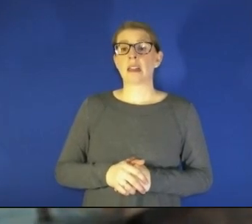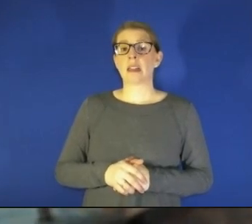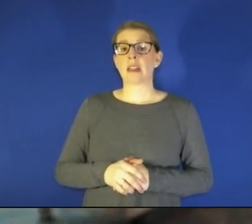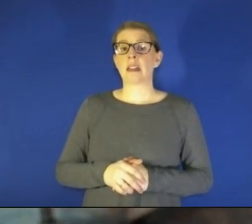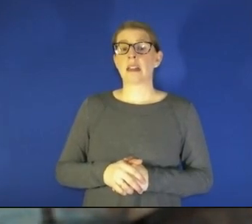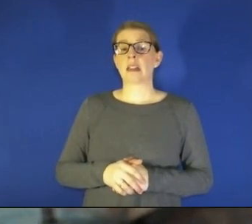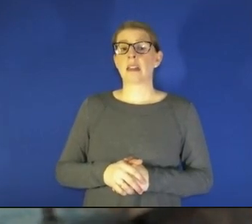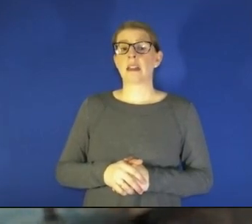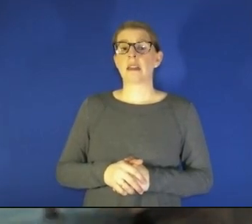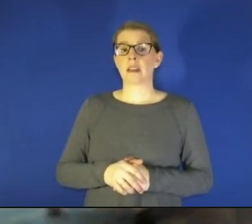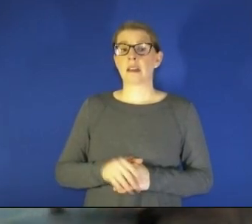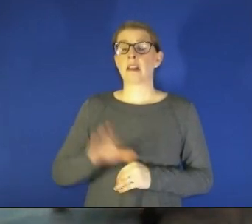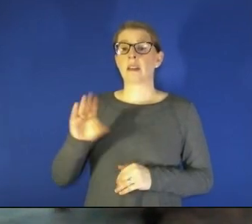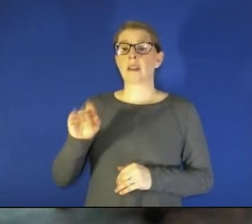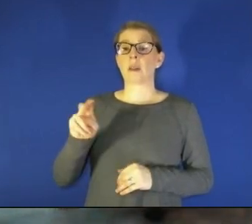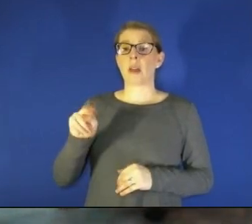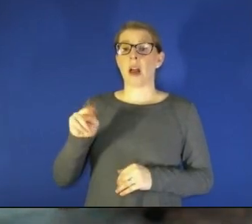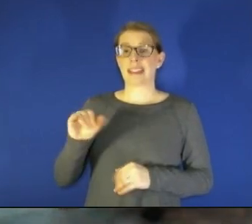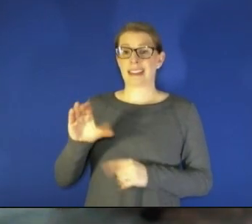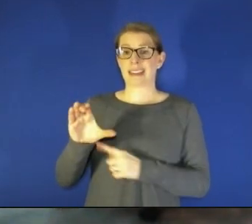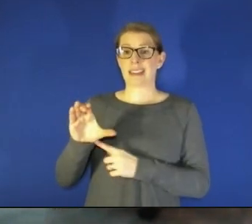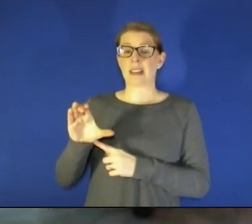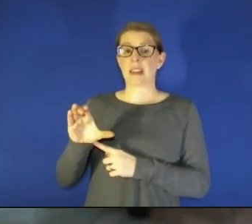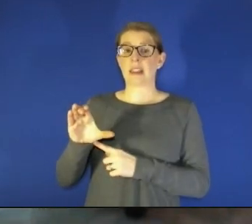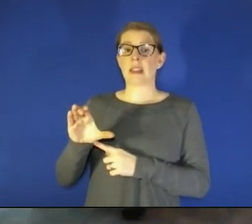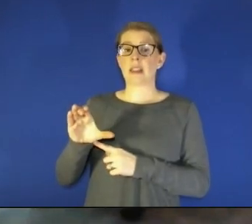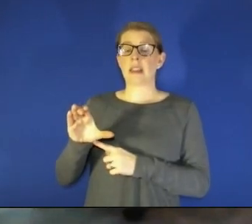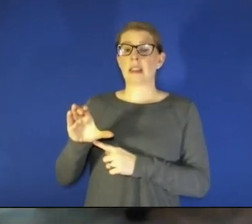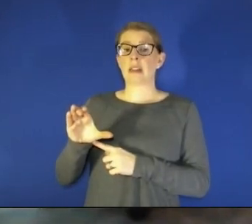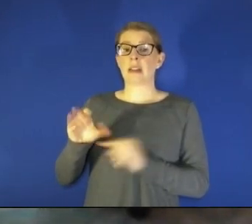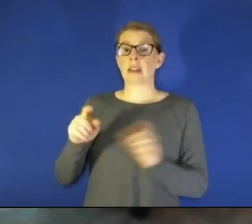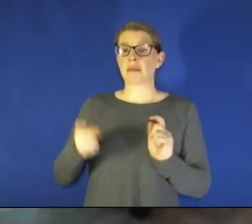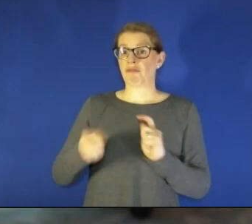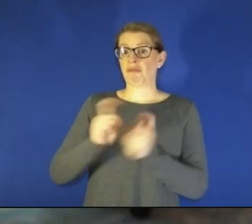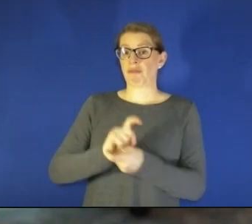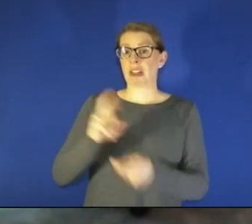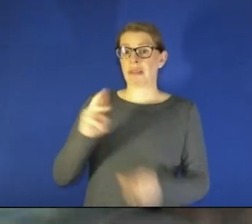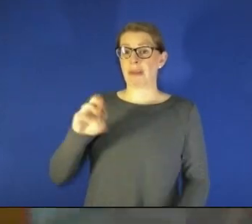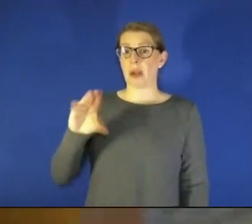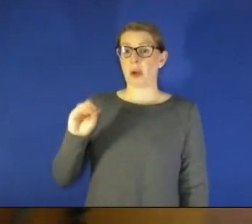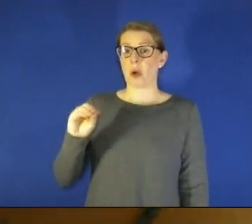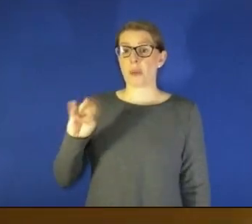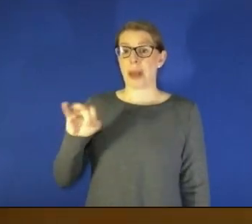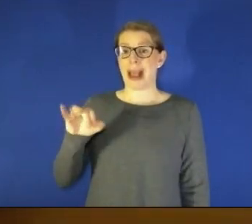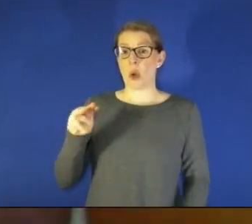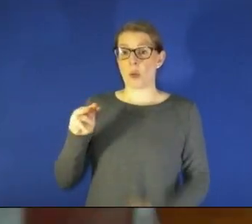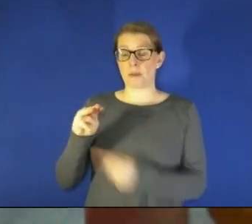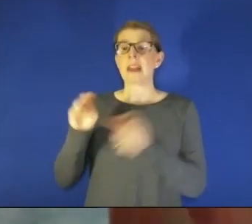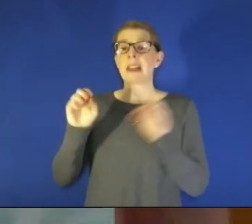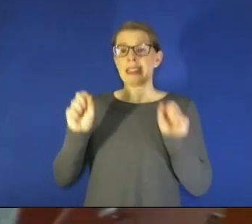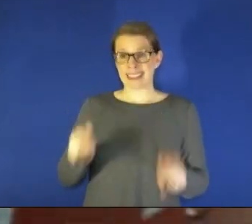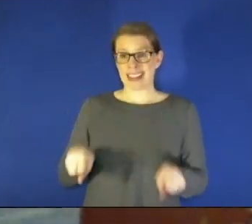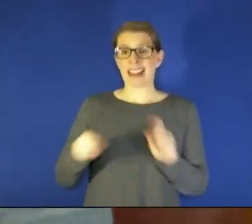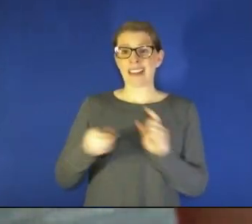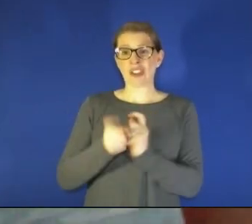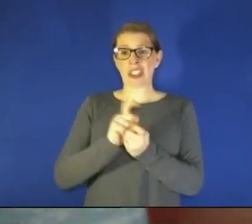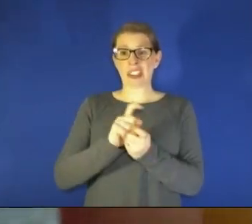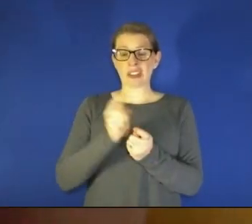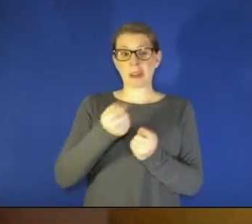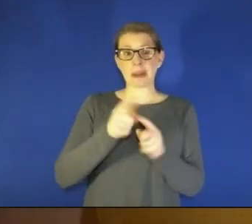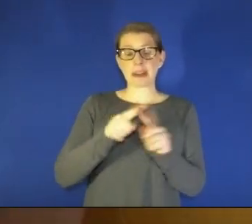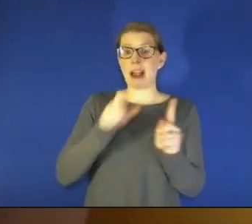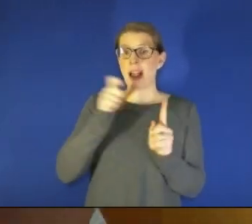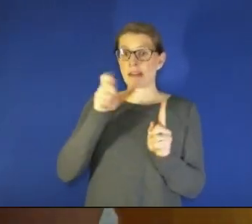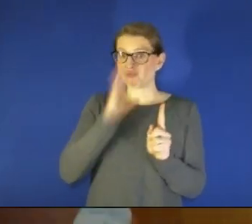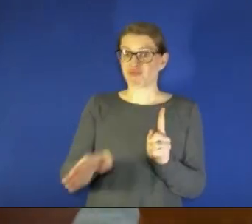we need to study them properly, but indirectly by changing the microbiome of the colon. When we get to the end of the colonoscopy, as far as the camera